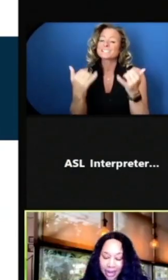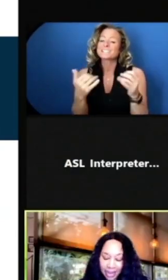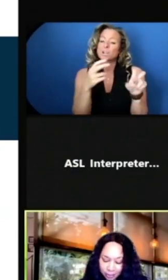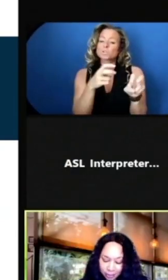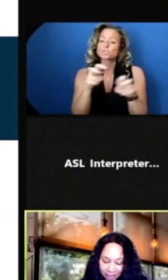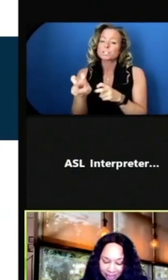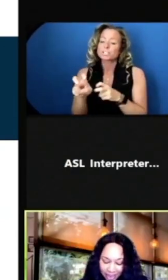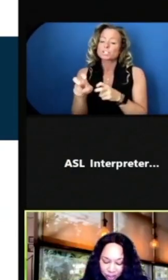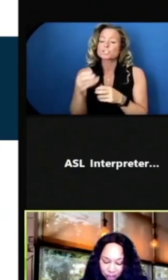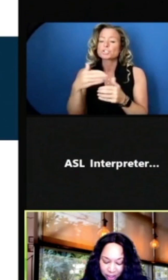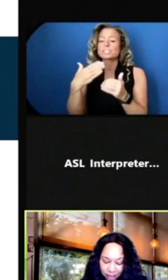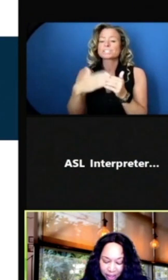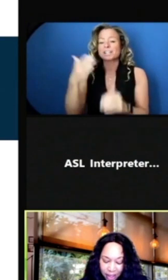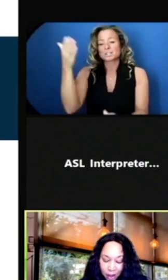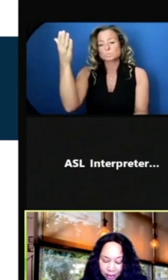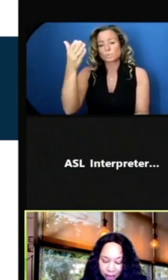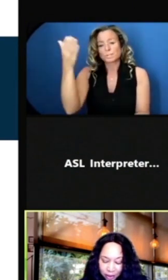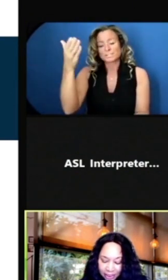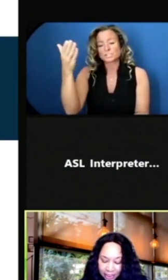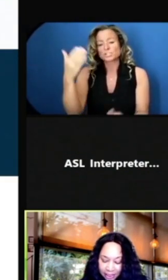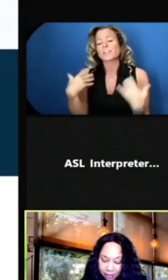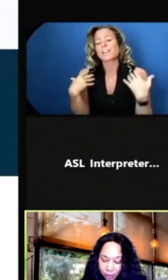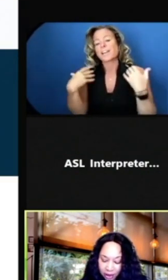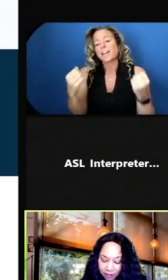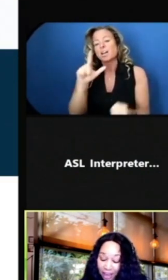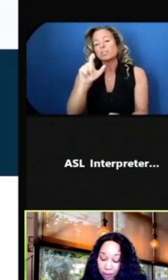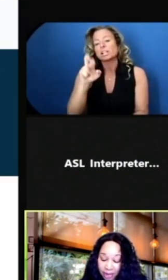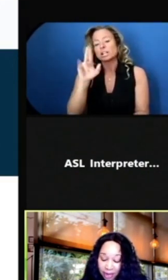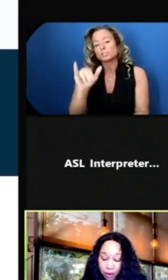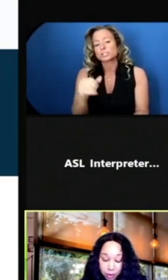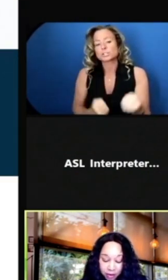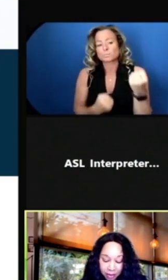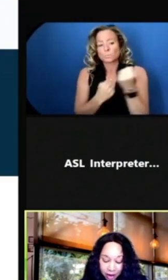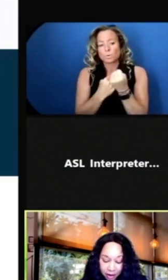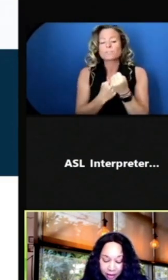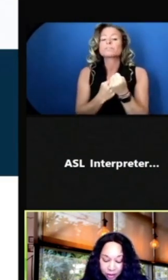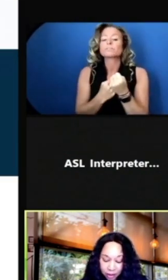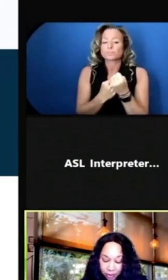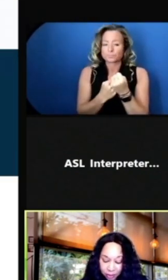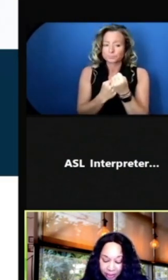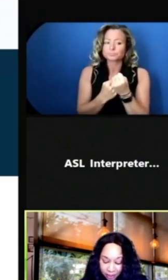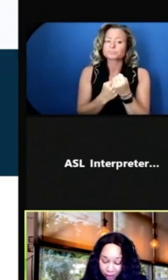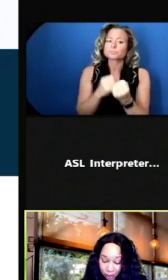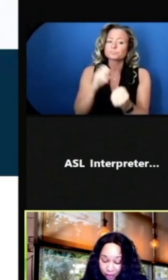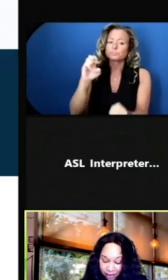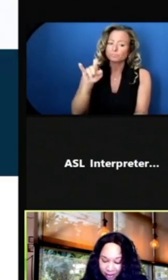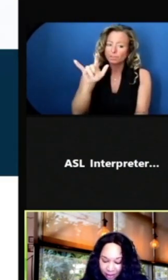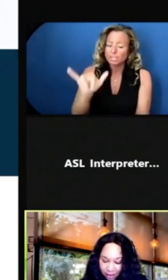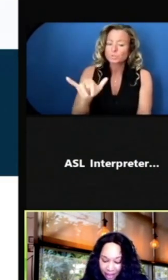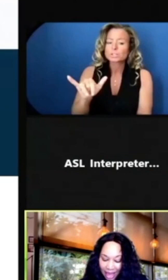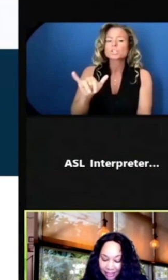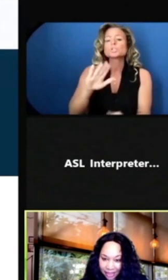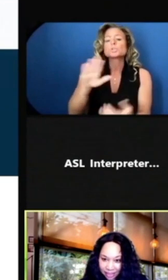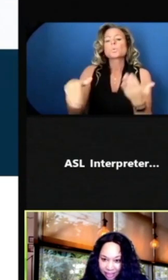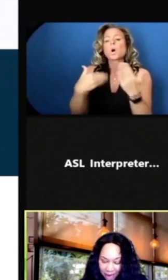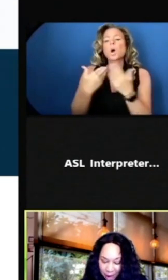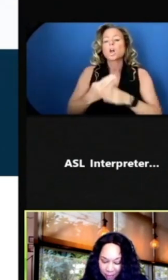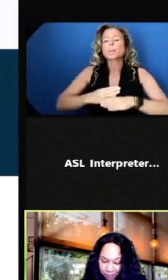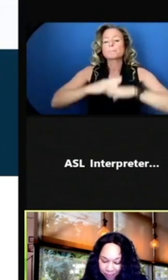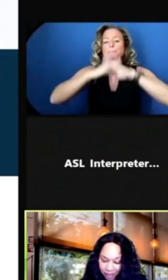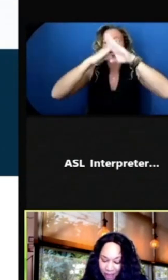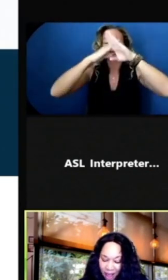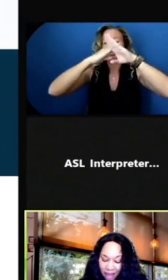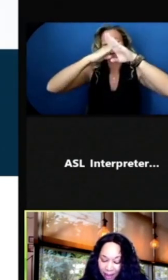to our next presentation, Health Literacy in Support of Equity, Removing Barriers to Increase Access to